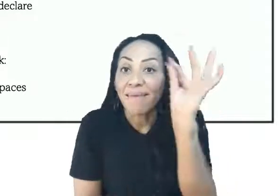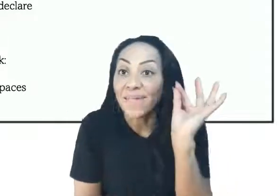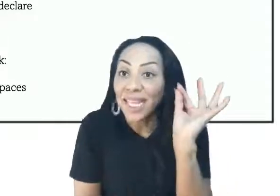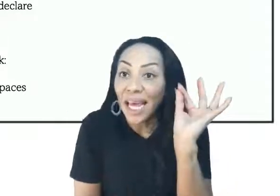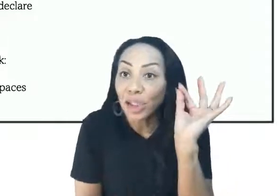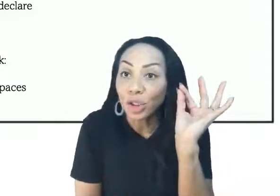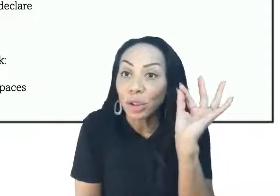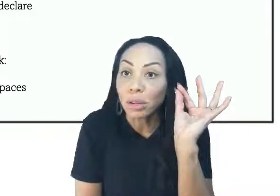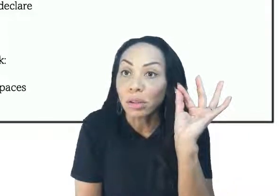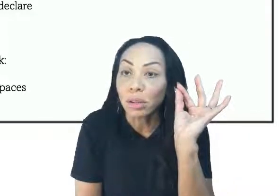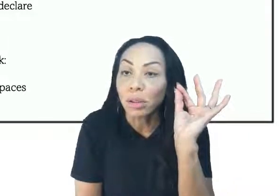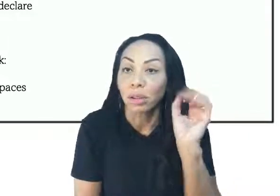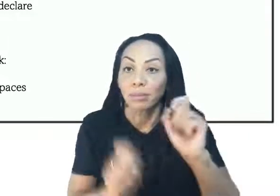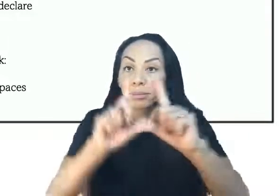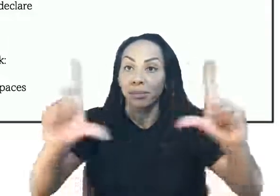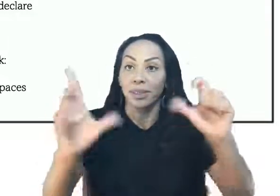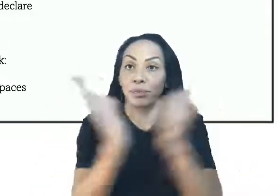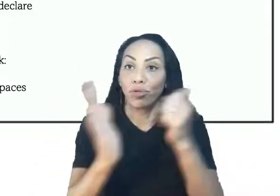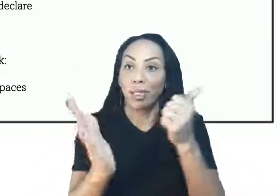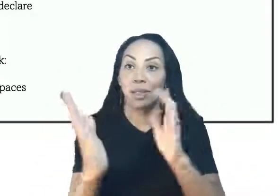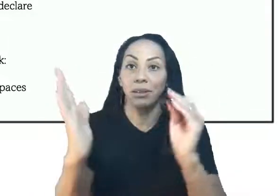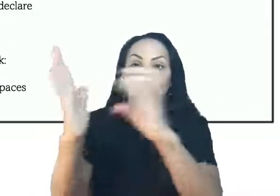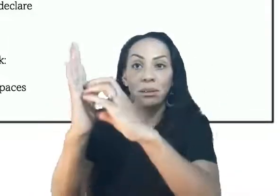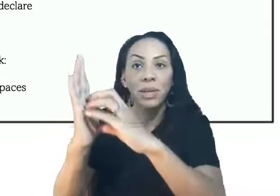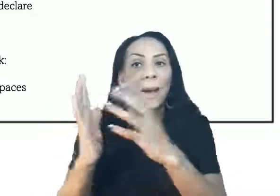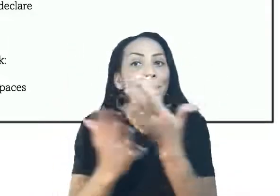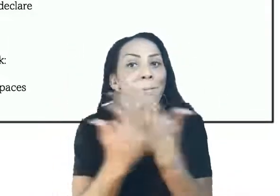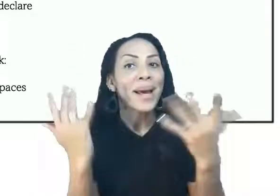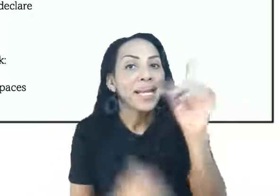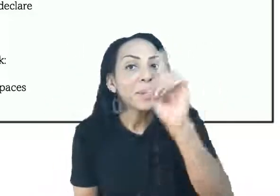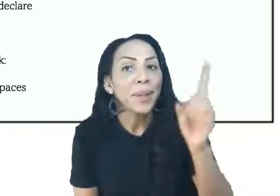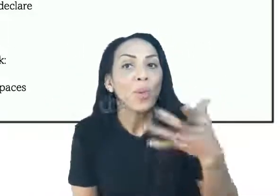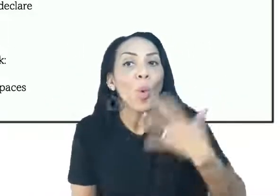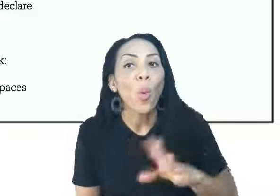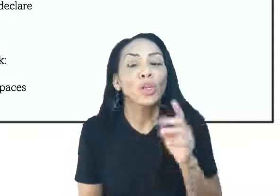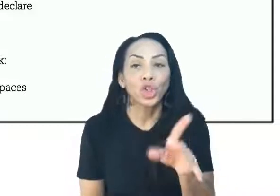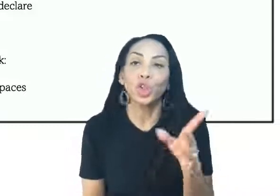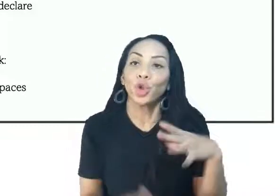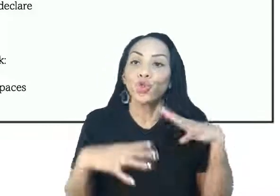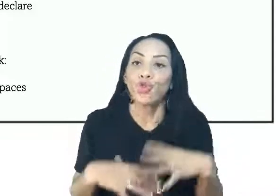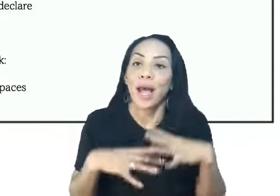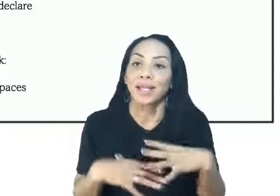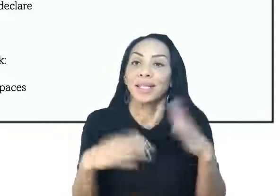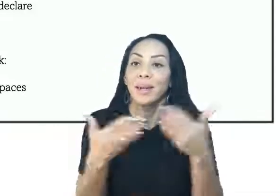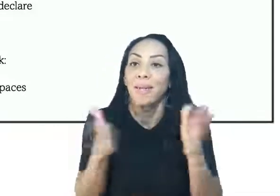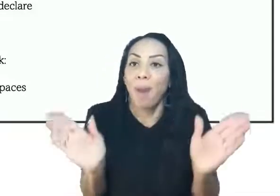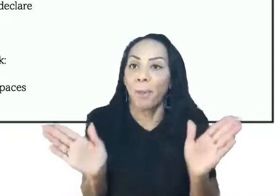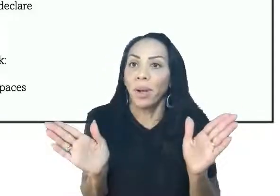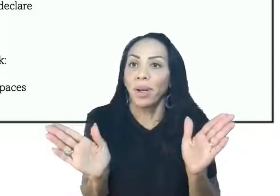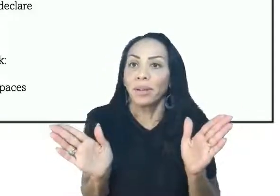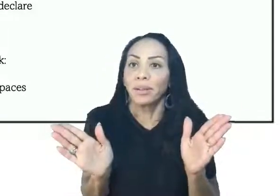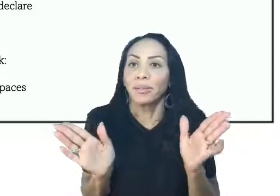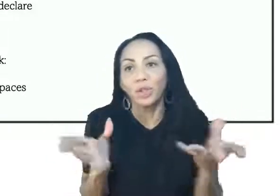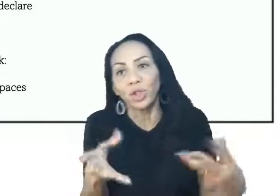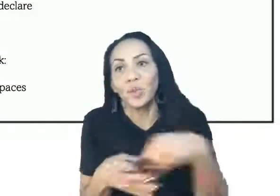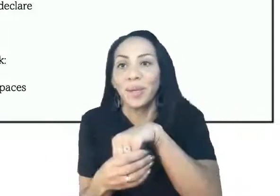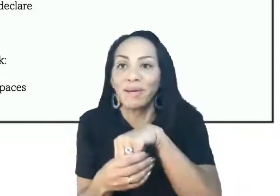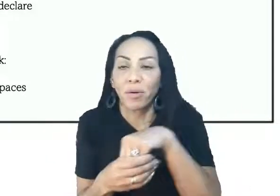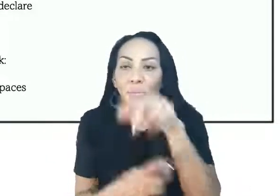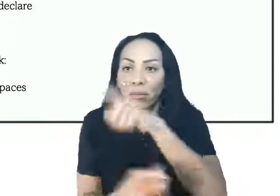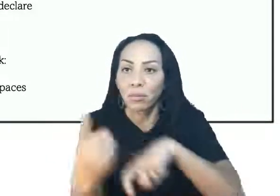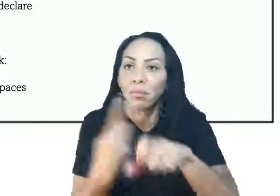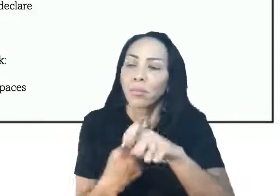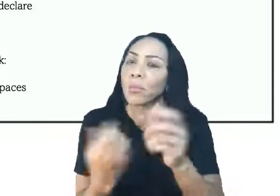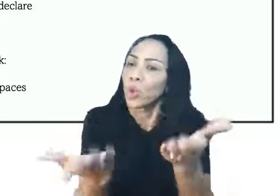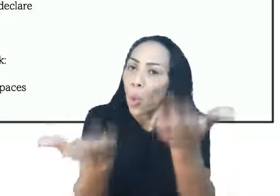rest-in space that says, many people need to rest in public if they're to be part of their community. You're welcome to lie down, drop public etiquette,